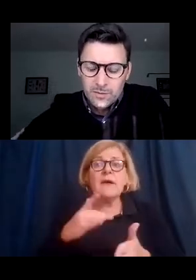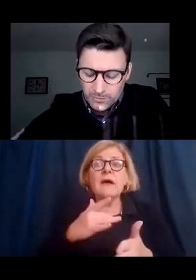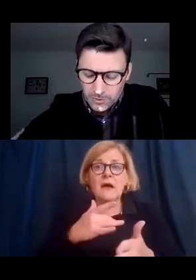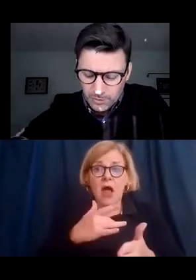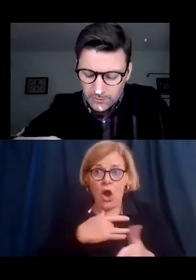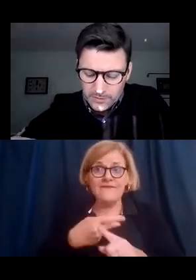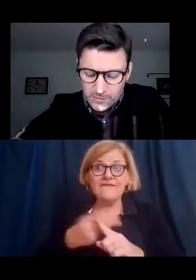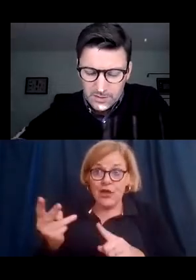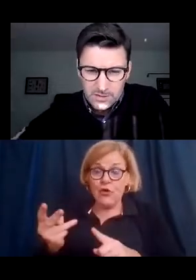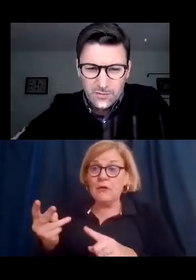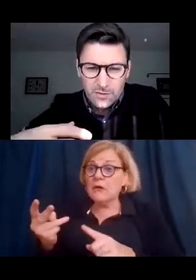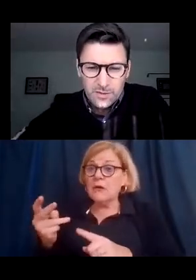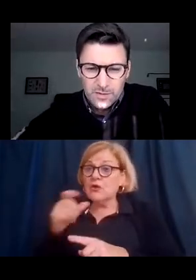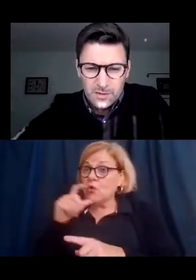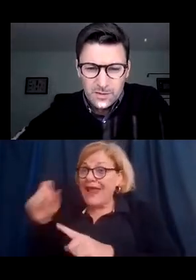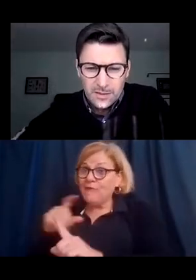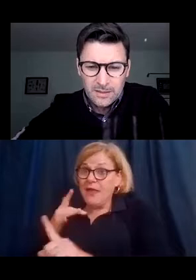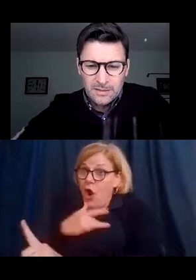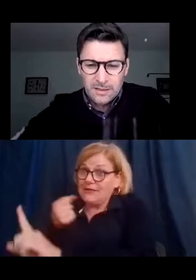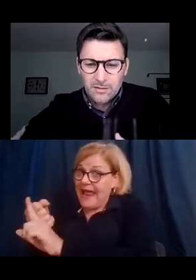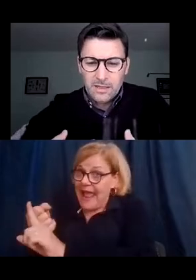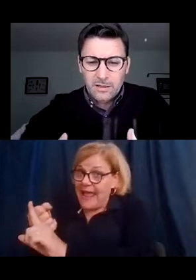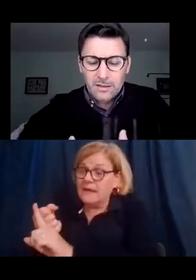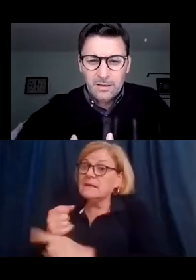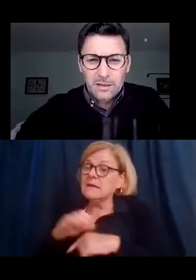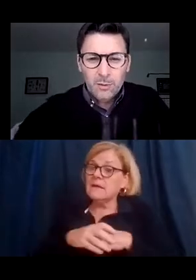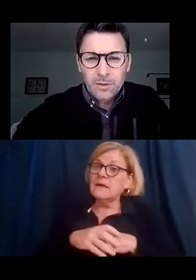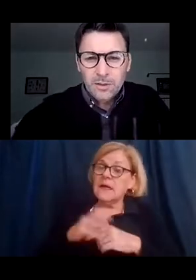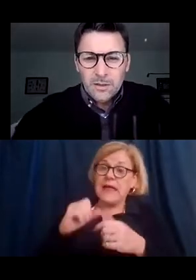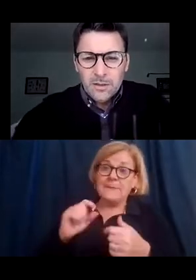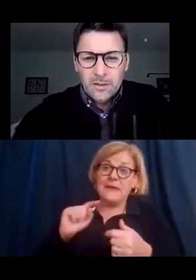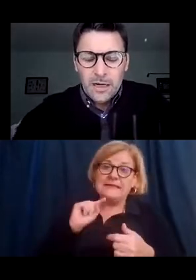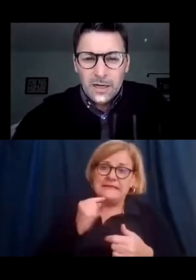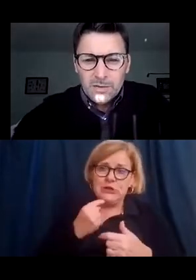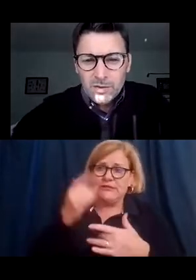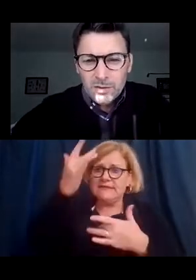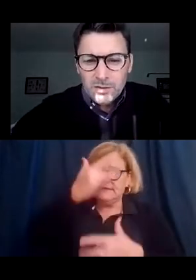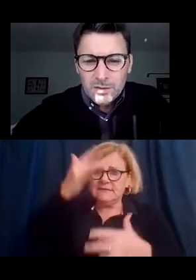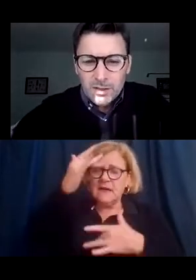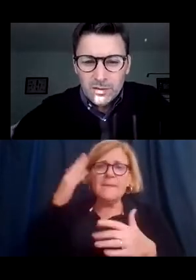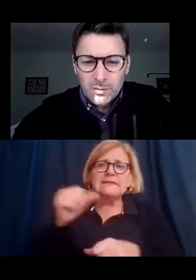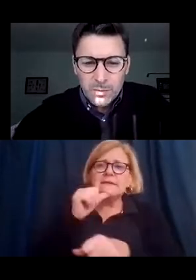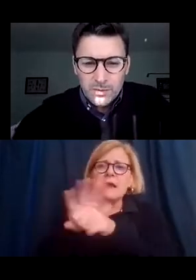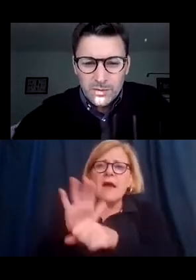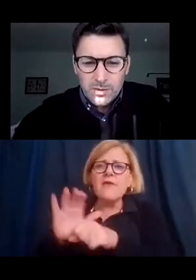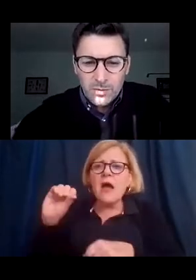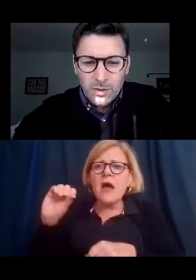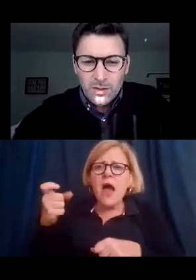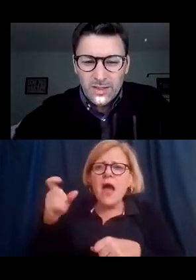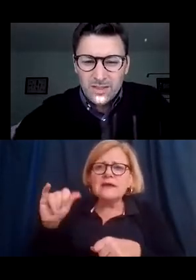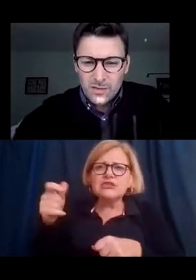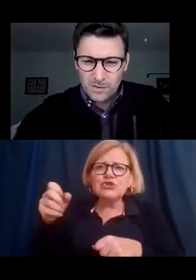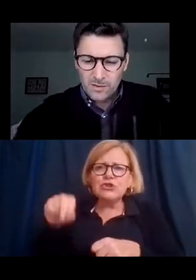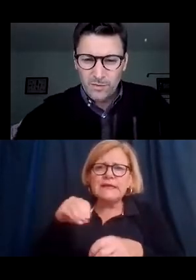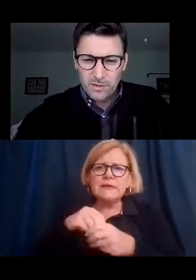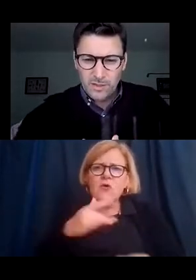if your blood vessels get severely diseased, that they're not allowing oxygen to get to the muscle tissue of the heart,